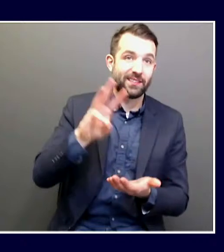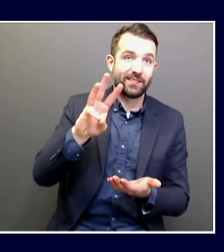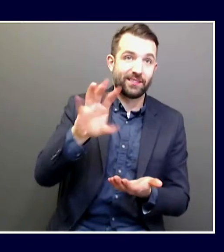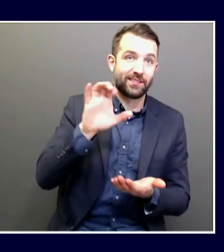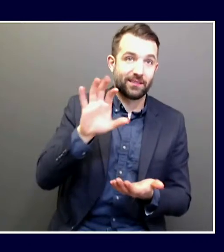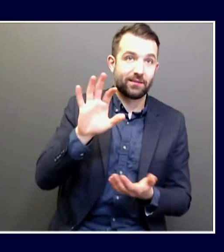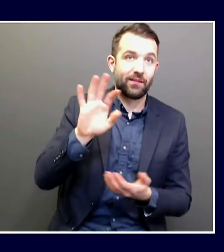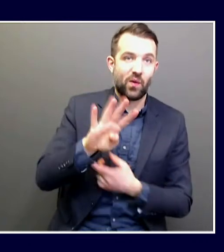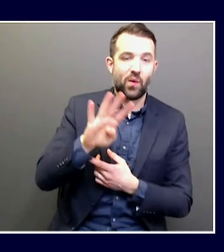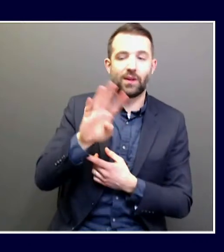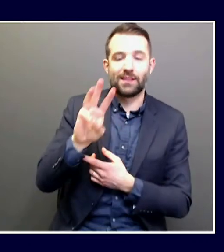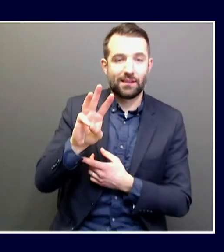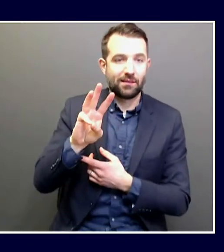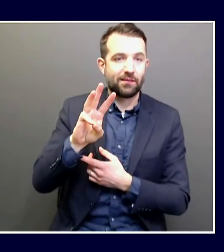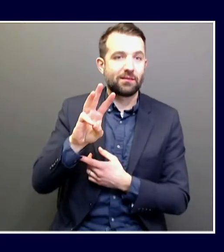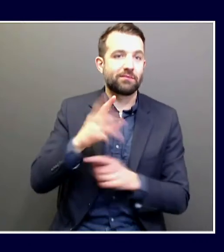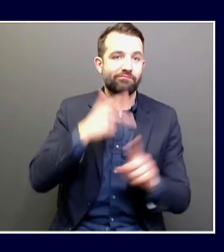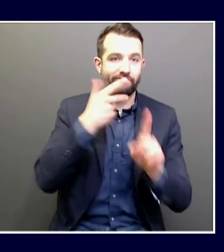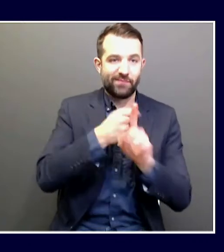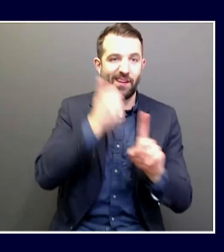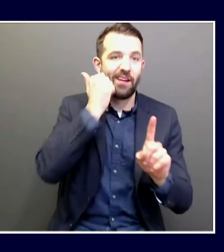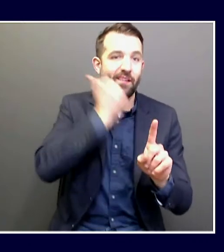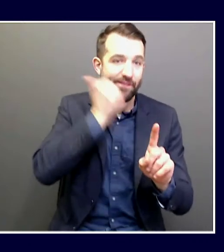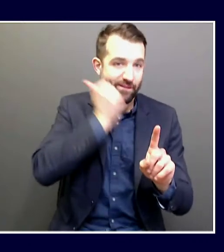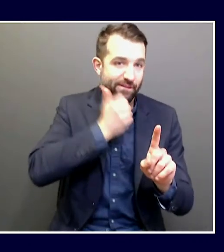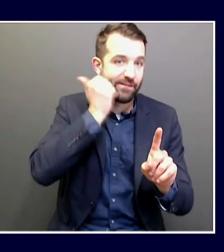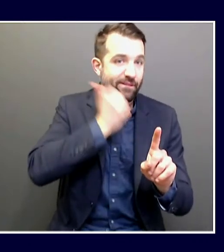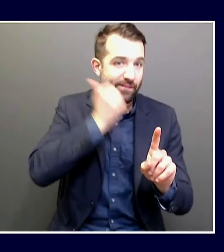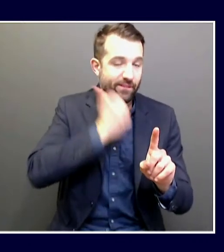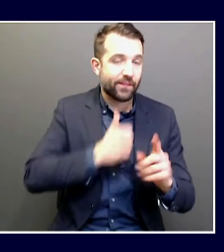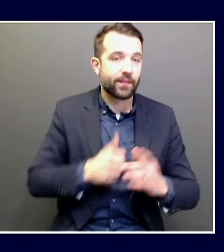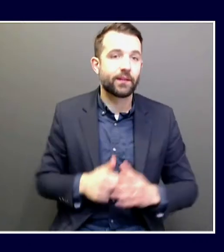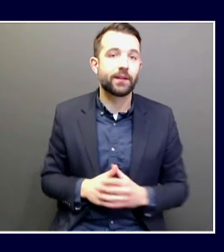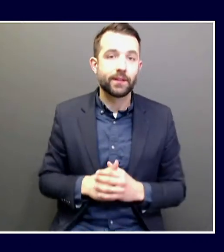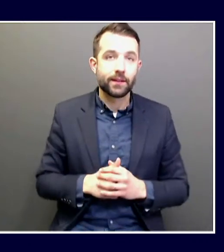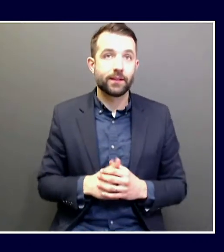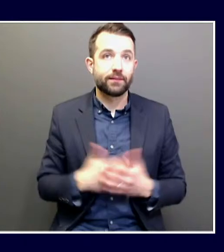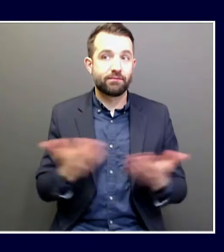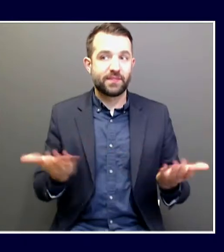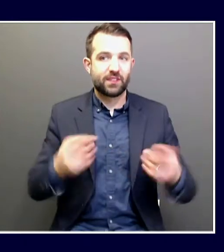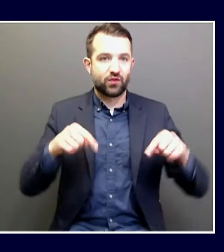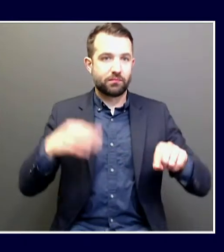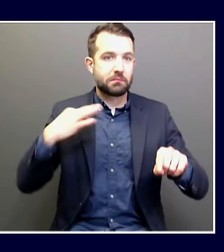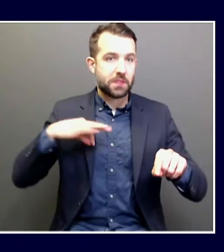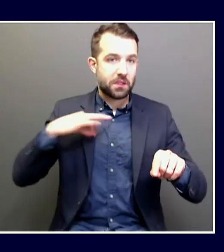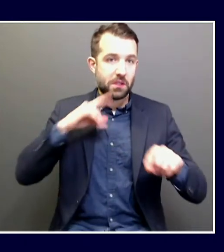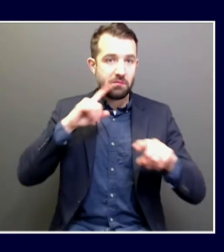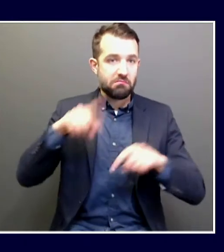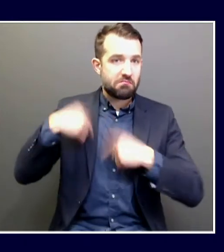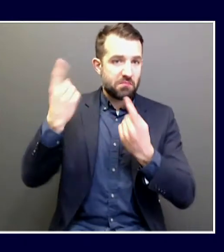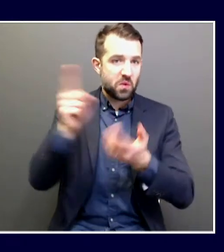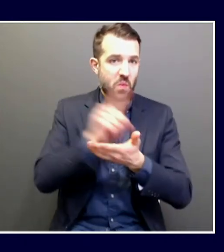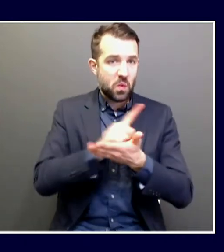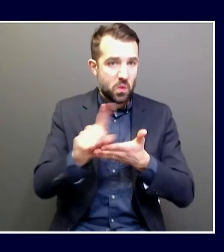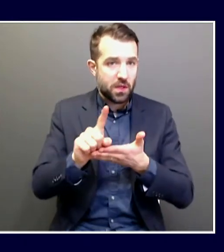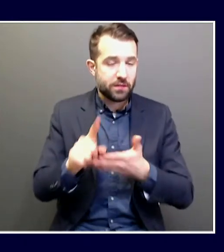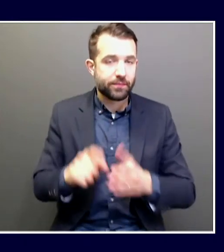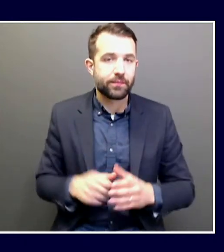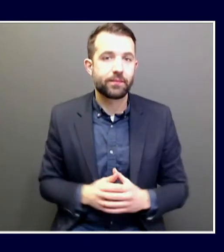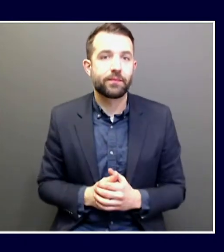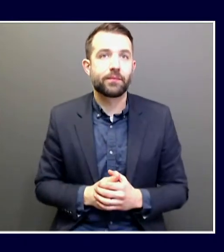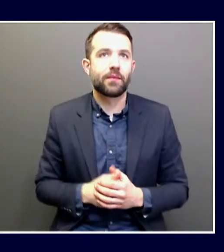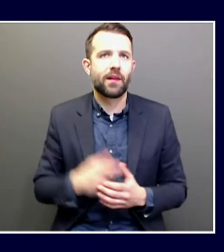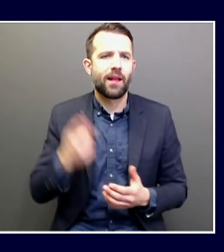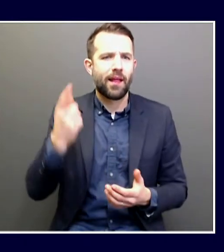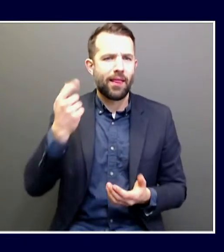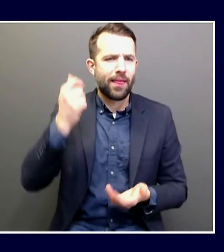4,646 doses of COVID-19 vaccine every single day over the past 7 days. This is actually down a bit.